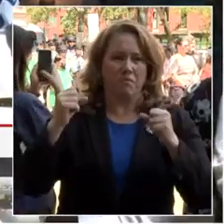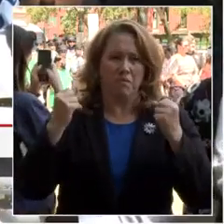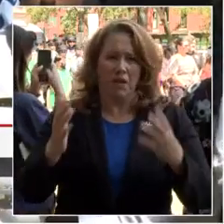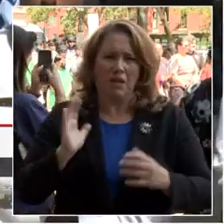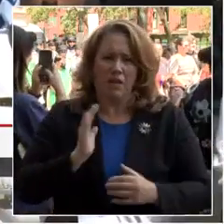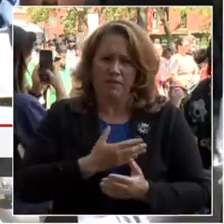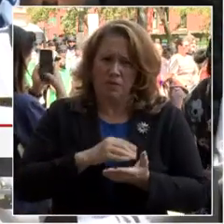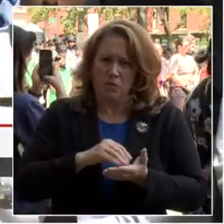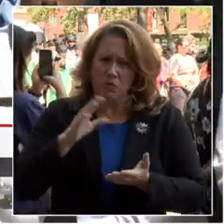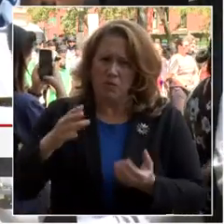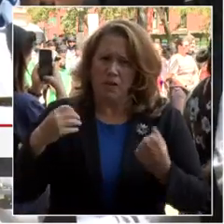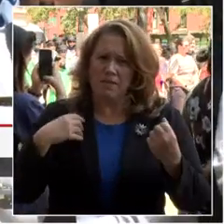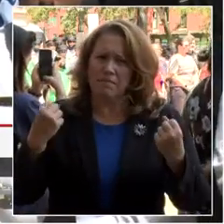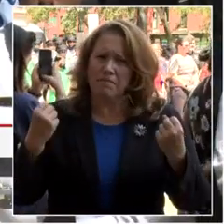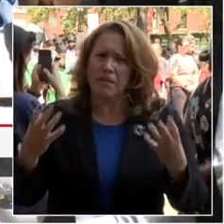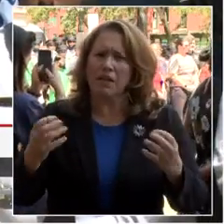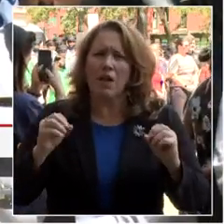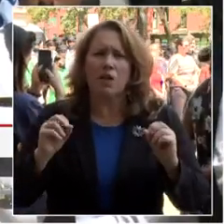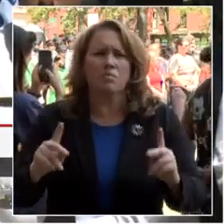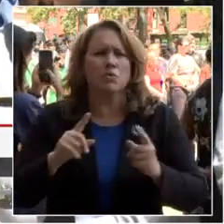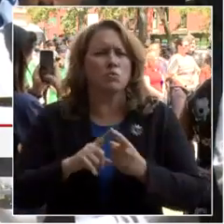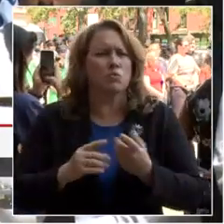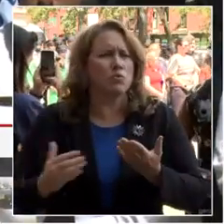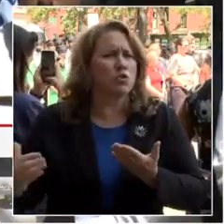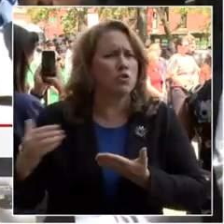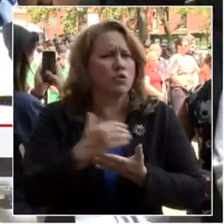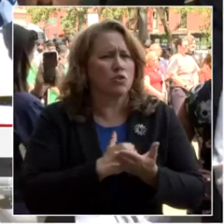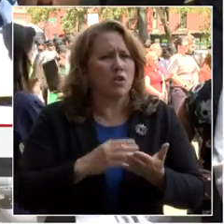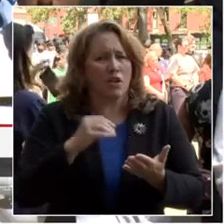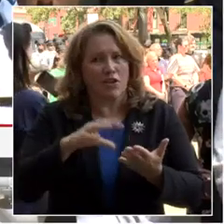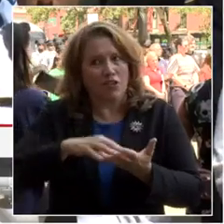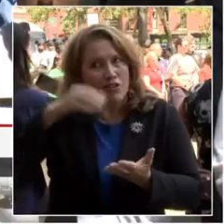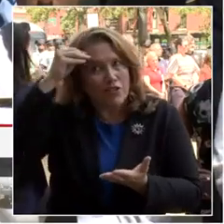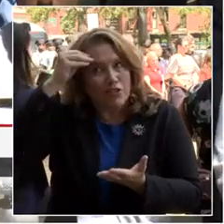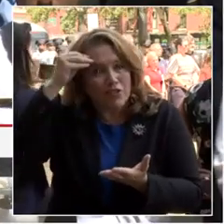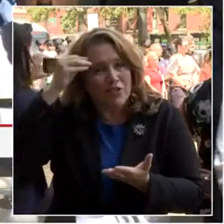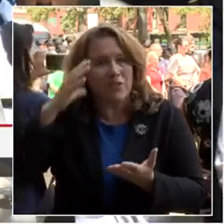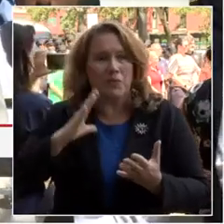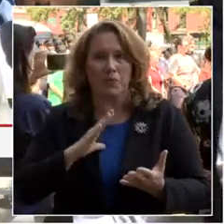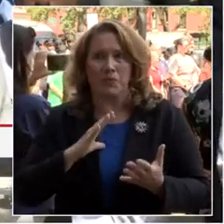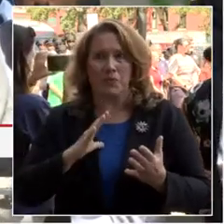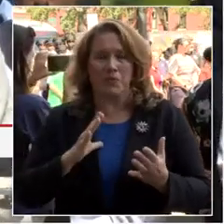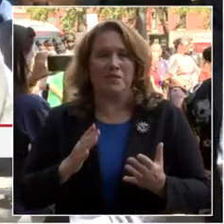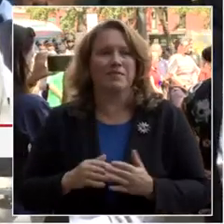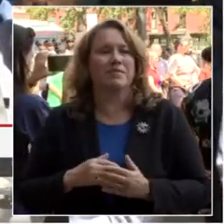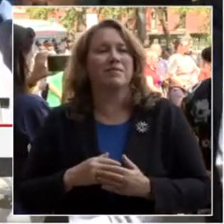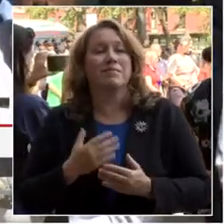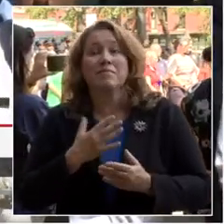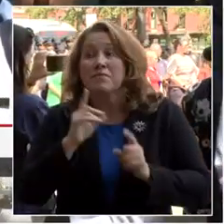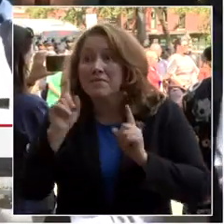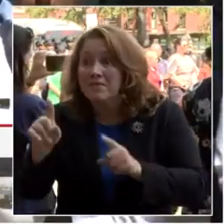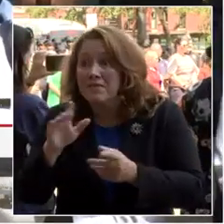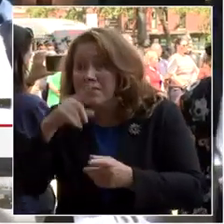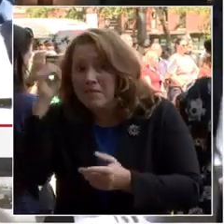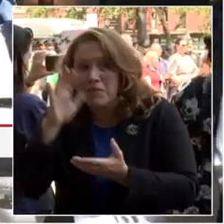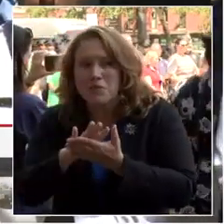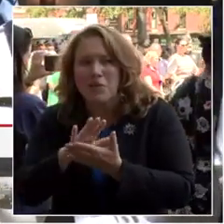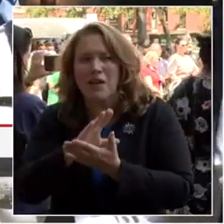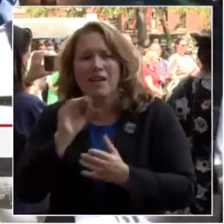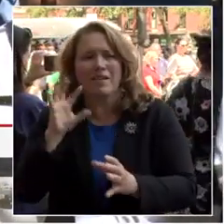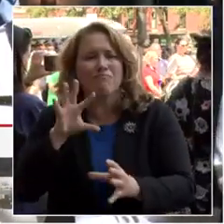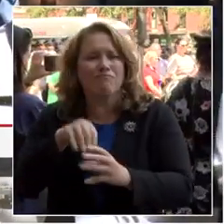students have the opportunity to earn and learn. So go to summer school and participate in a summer